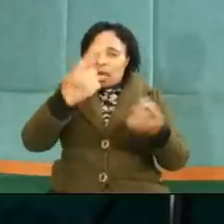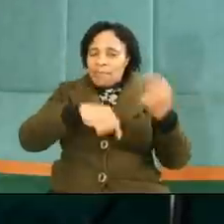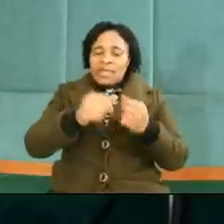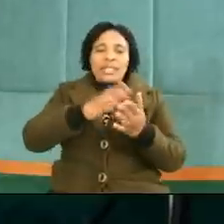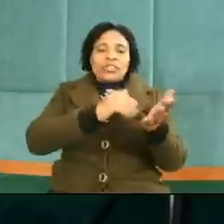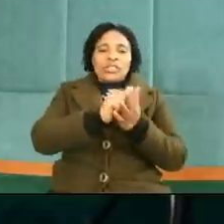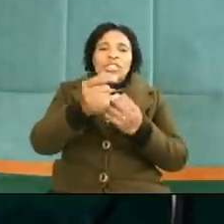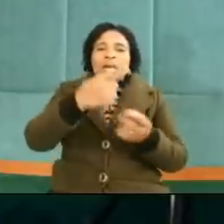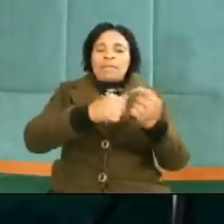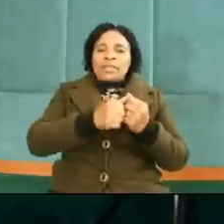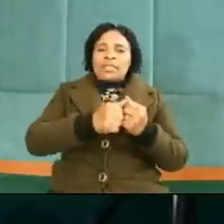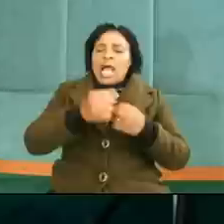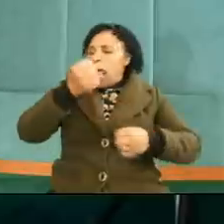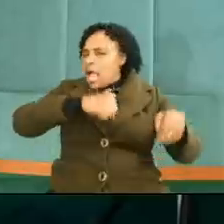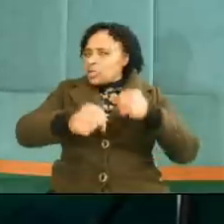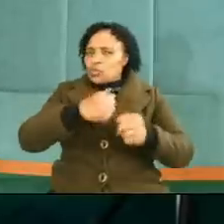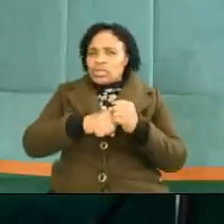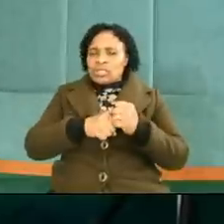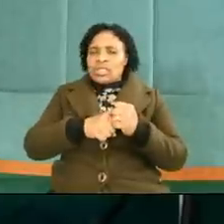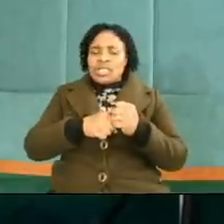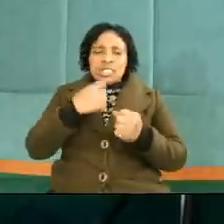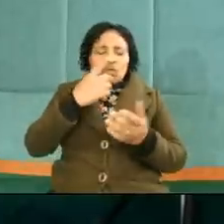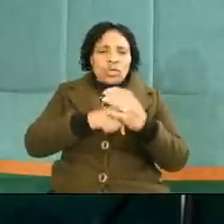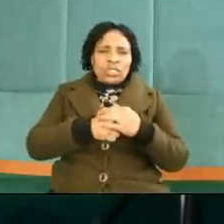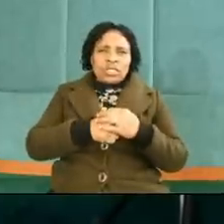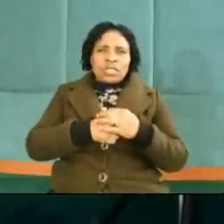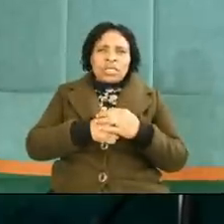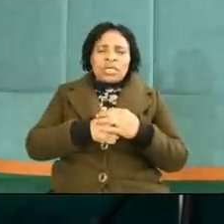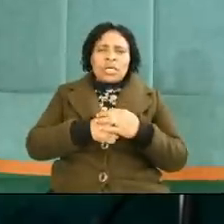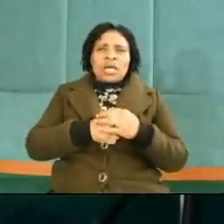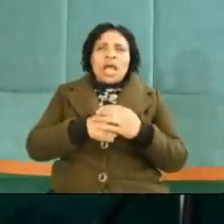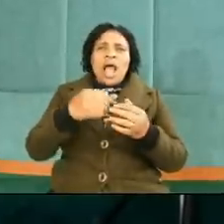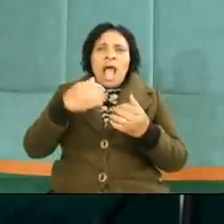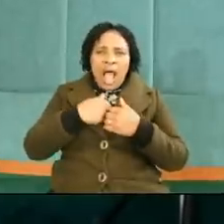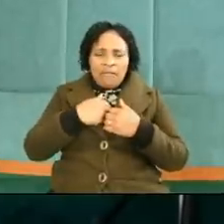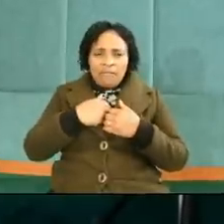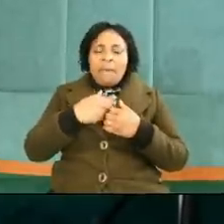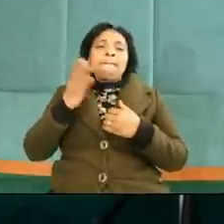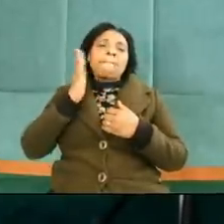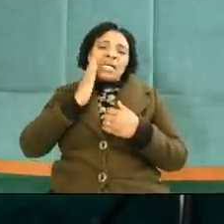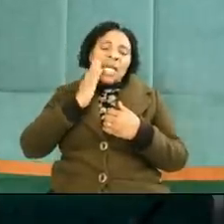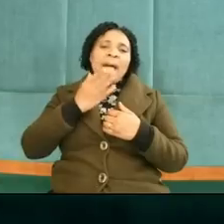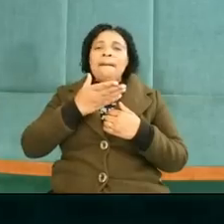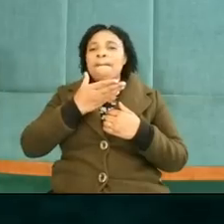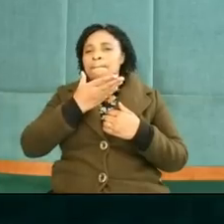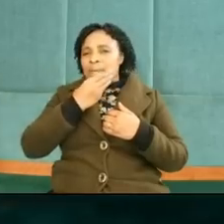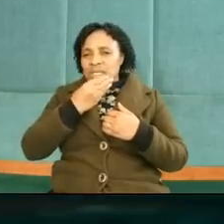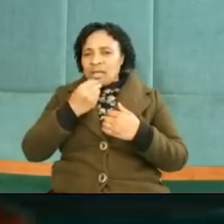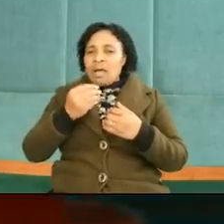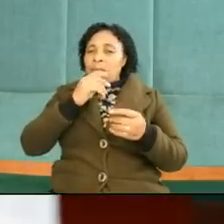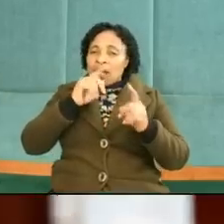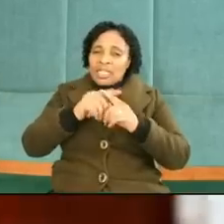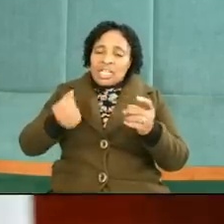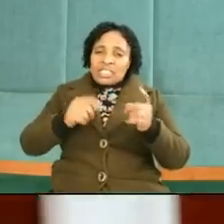coming. She get into action. She said, hey, I have a mama and a papa and some brothers and our